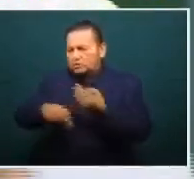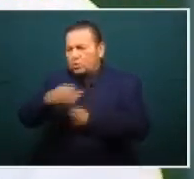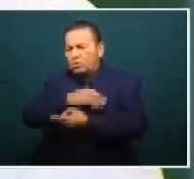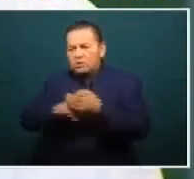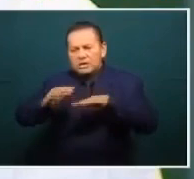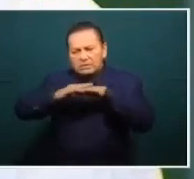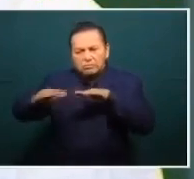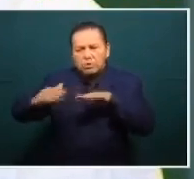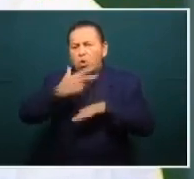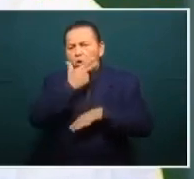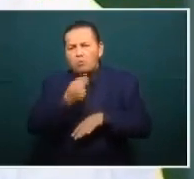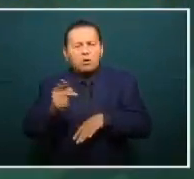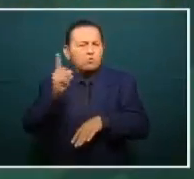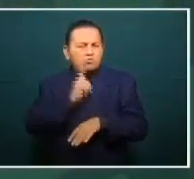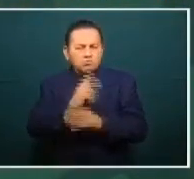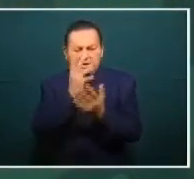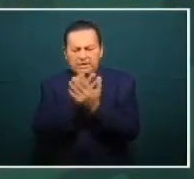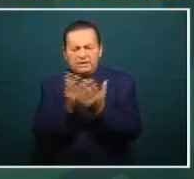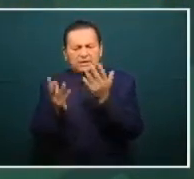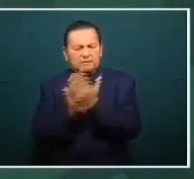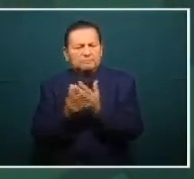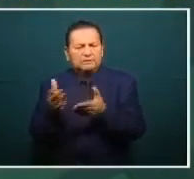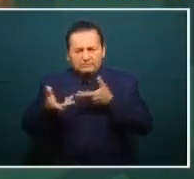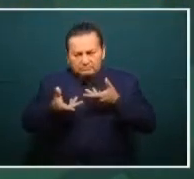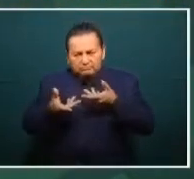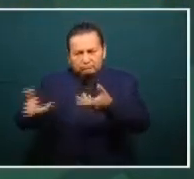concrete. Men and women.